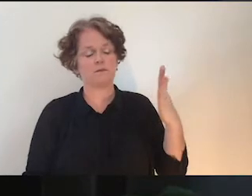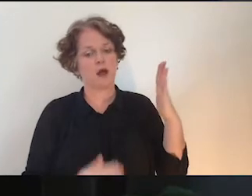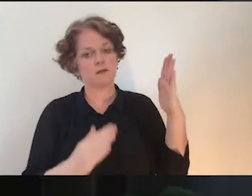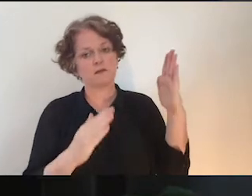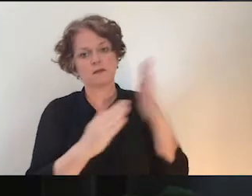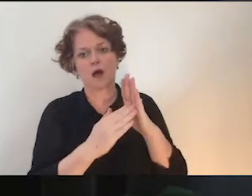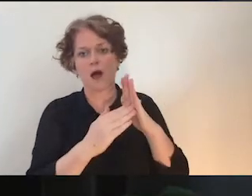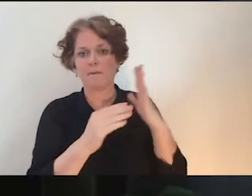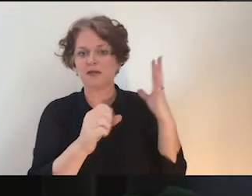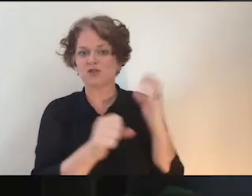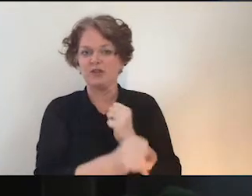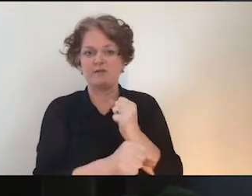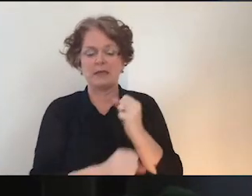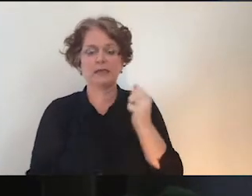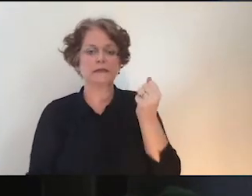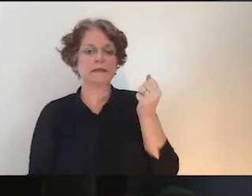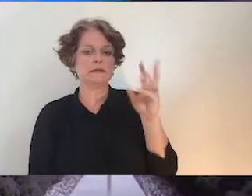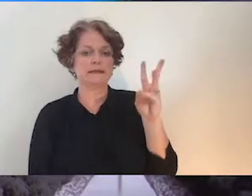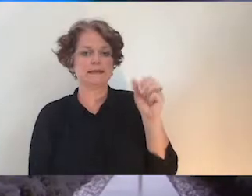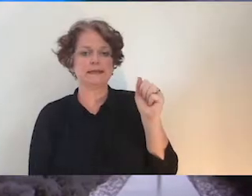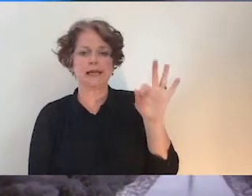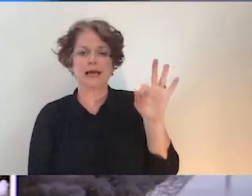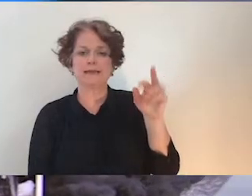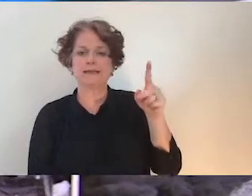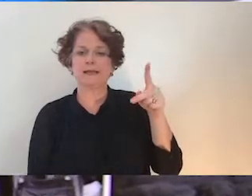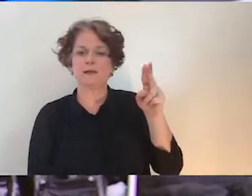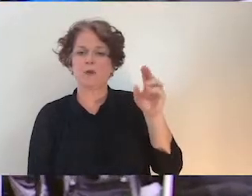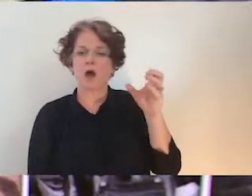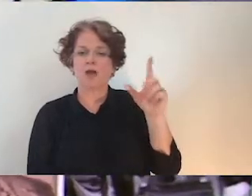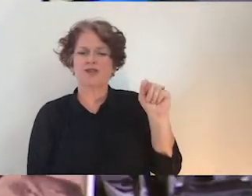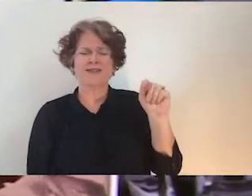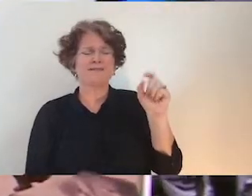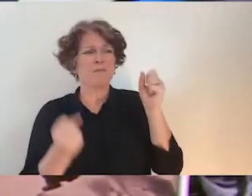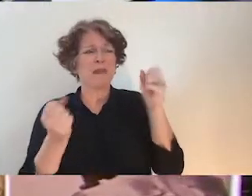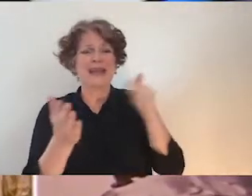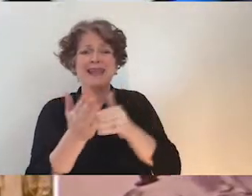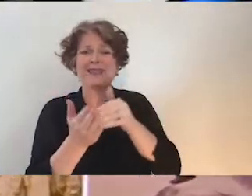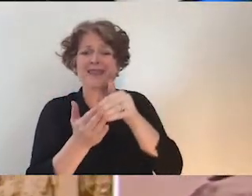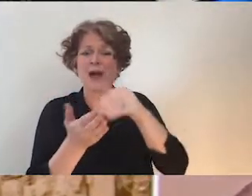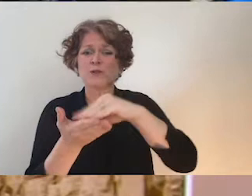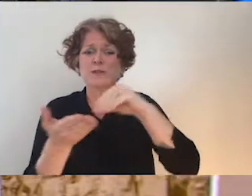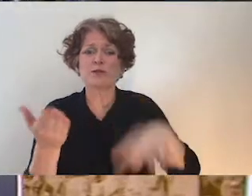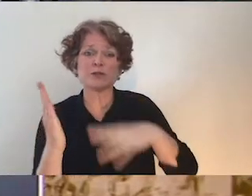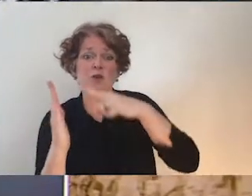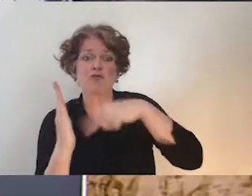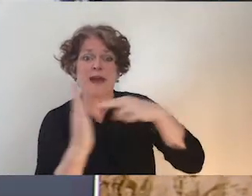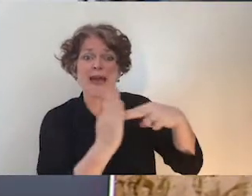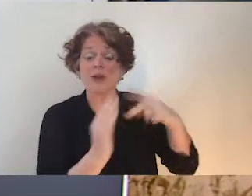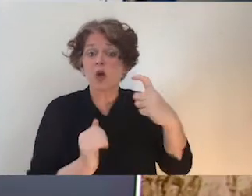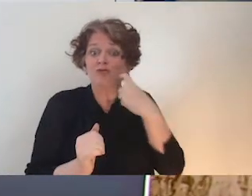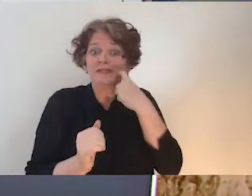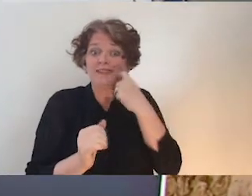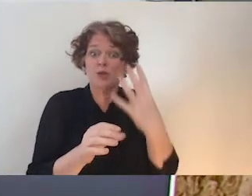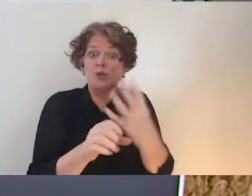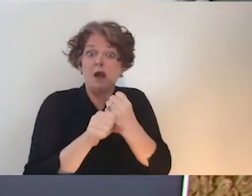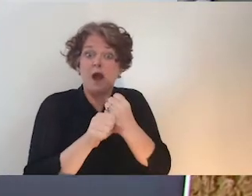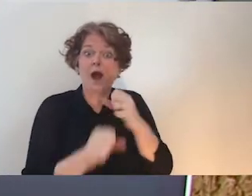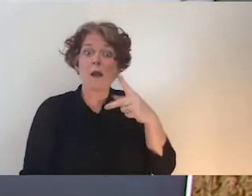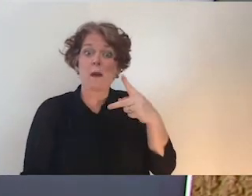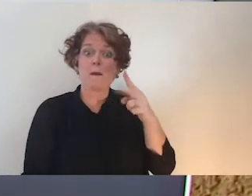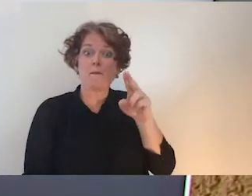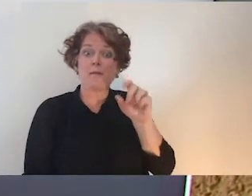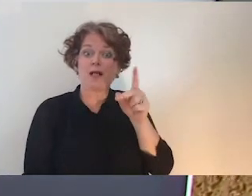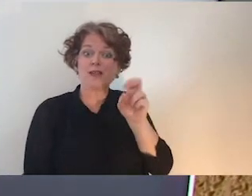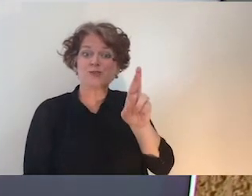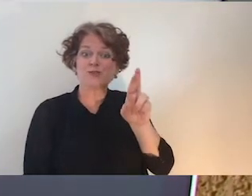achievement, the majestic 1619 Project, which has reached thousands of students nationwide and recently earned you this year's